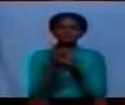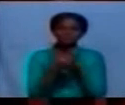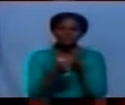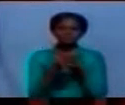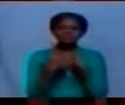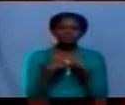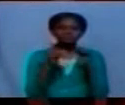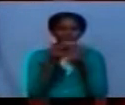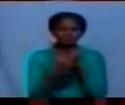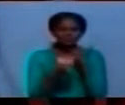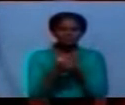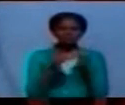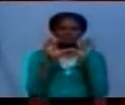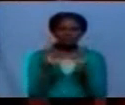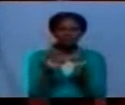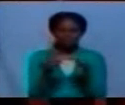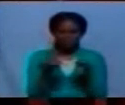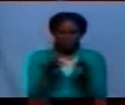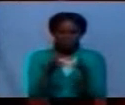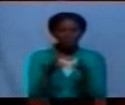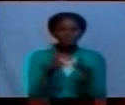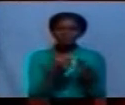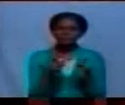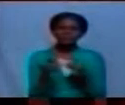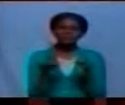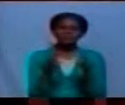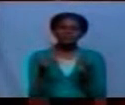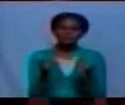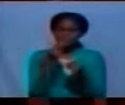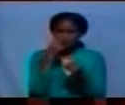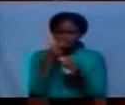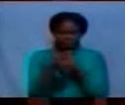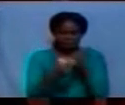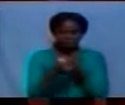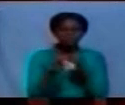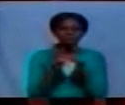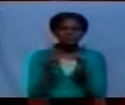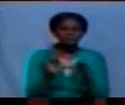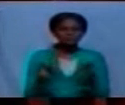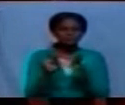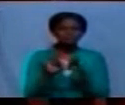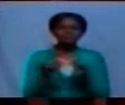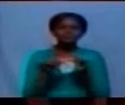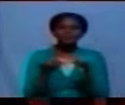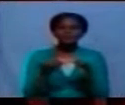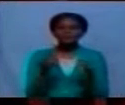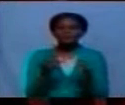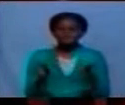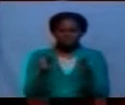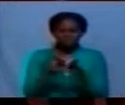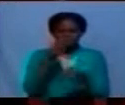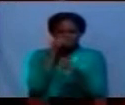savings account. They are saving one form or the other. So when you look at savings are extremely important because they